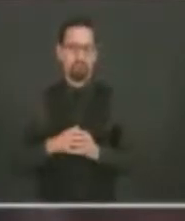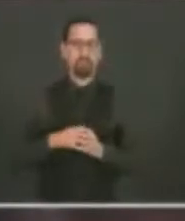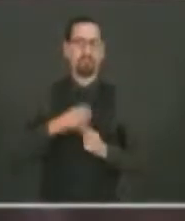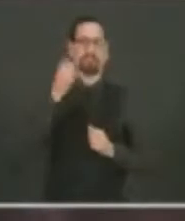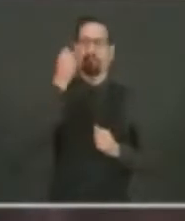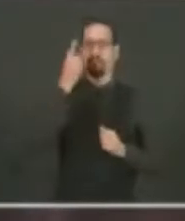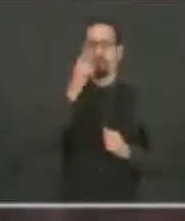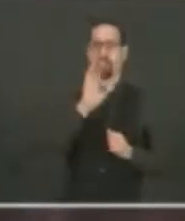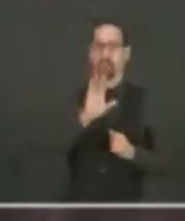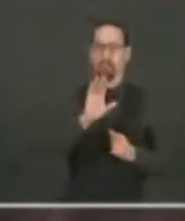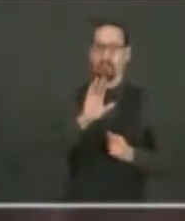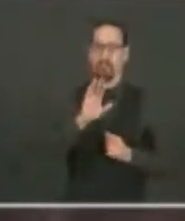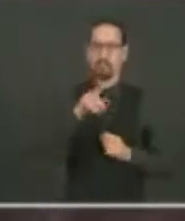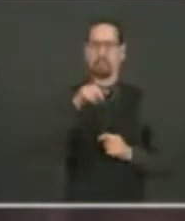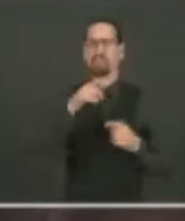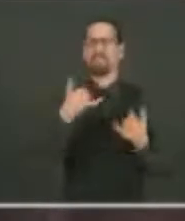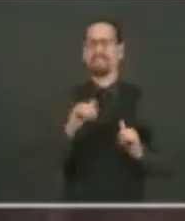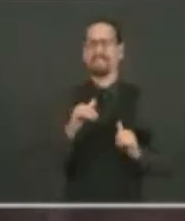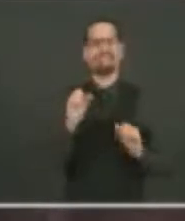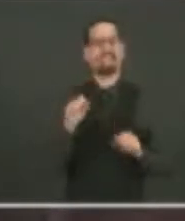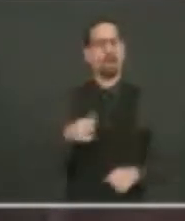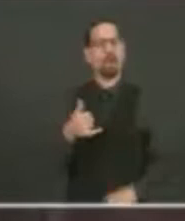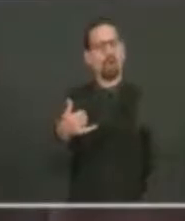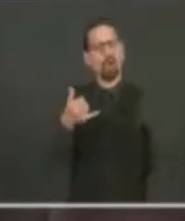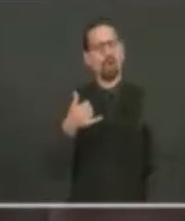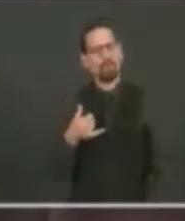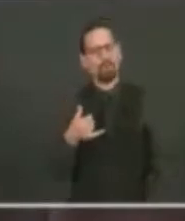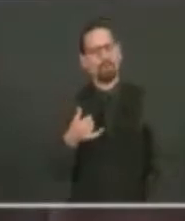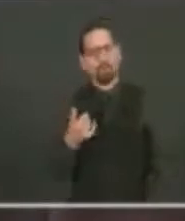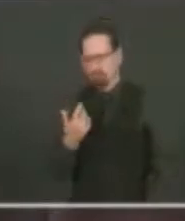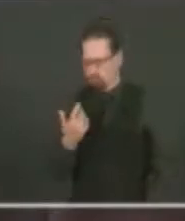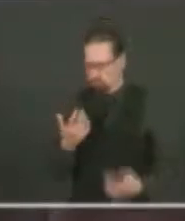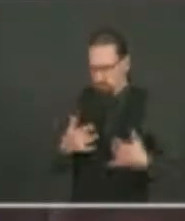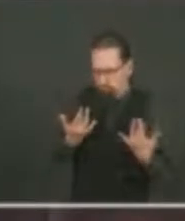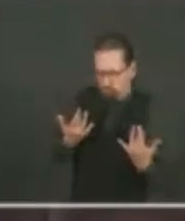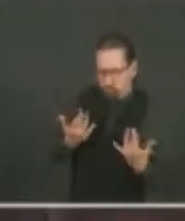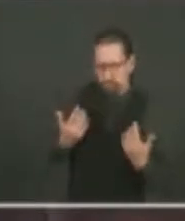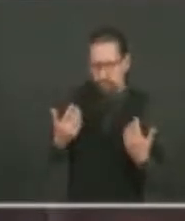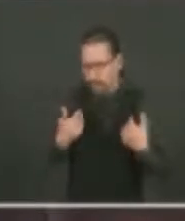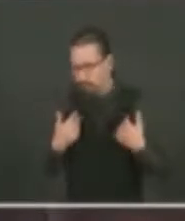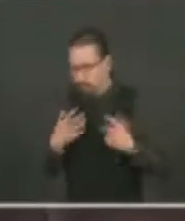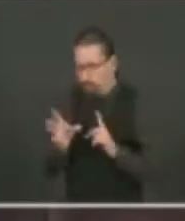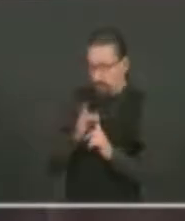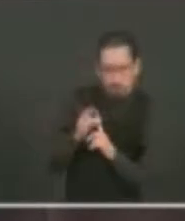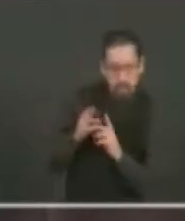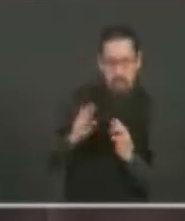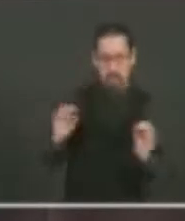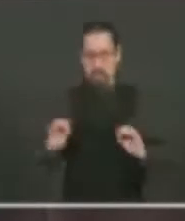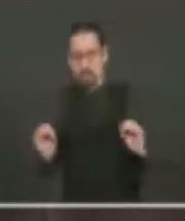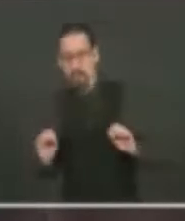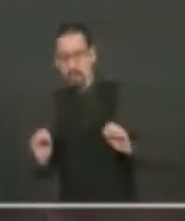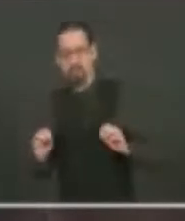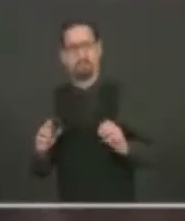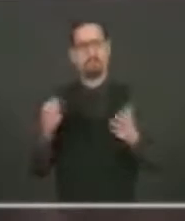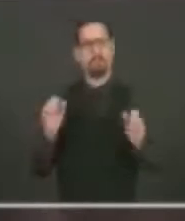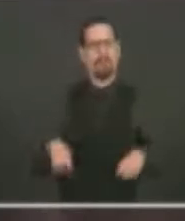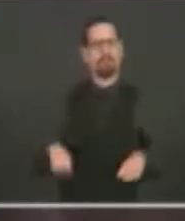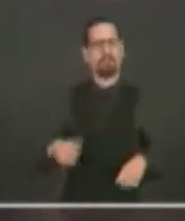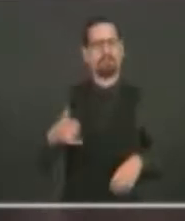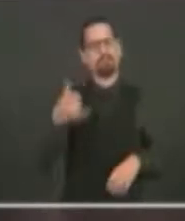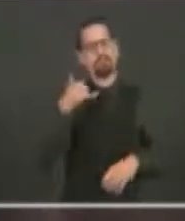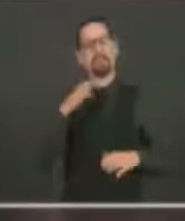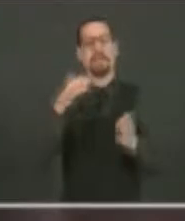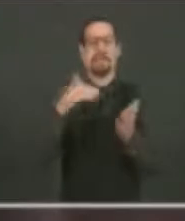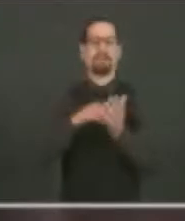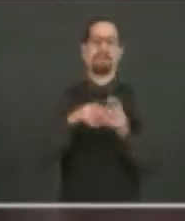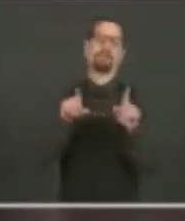can always call us to get your result as well. The number to call for the result is the same number that